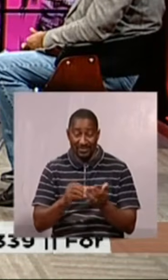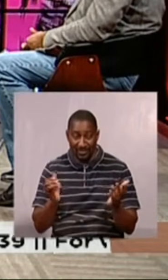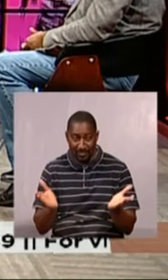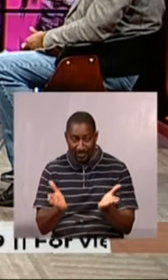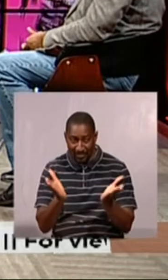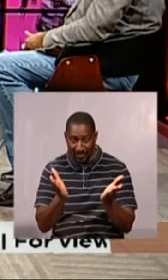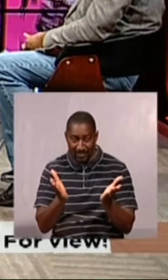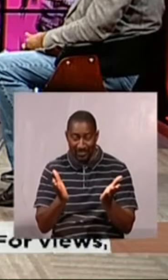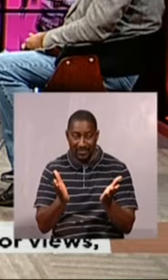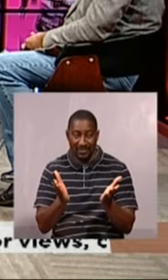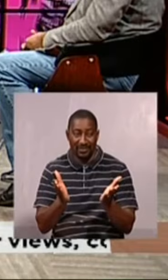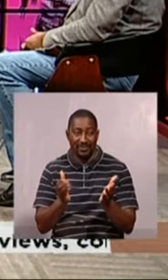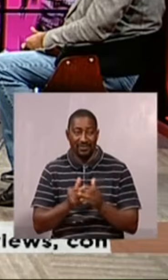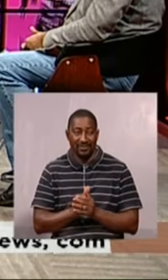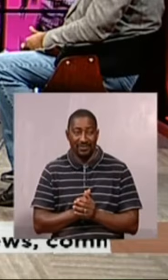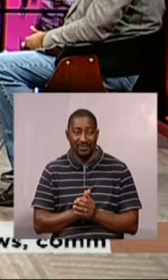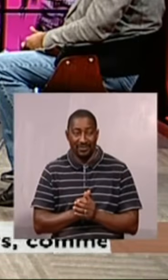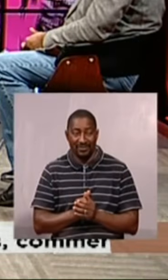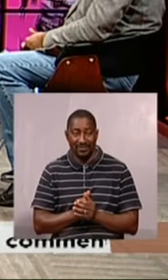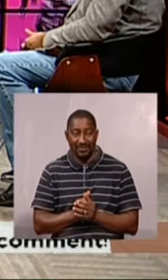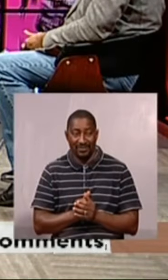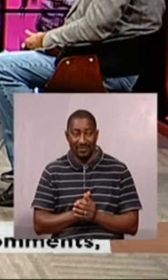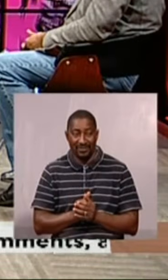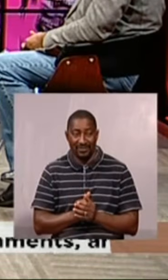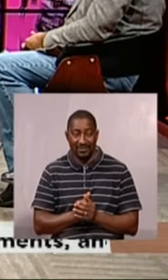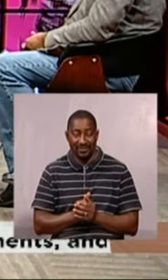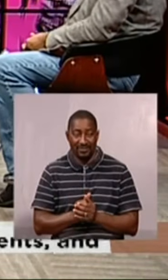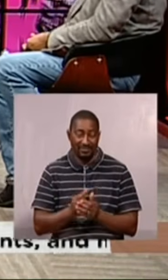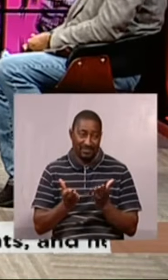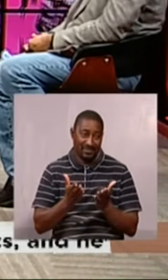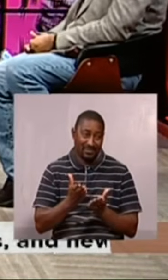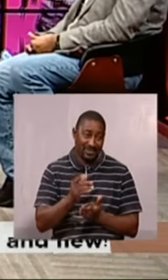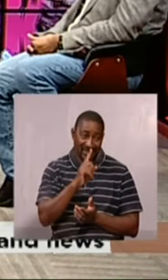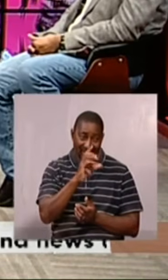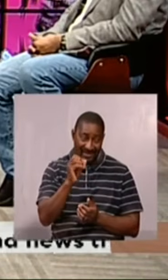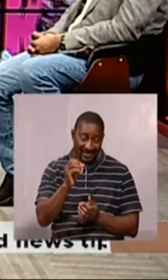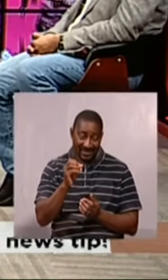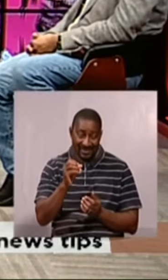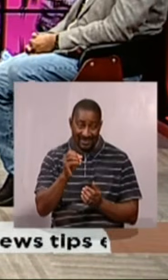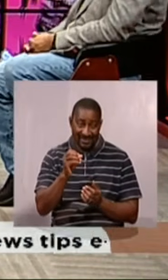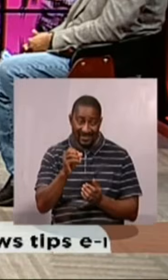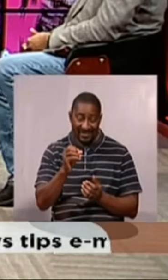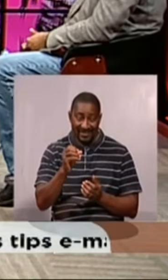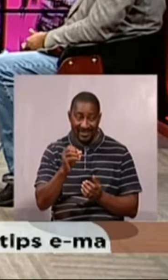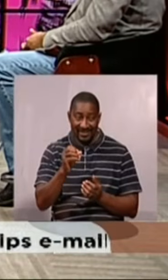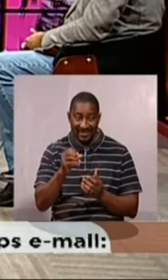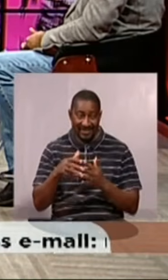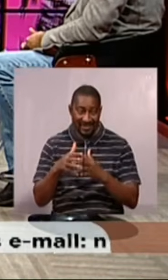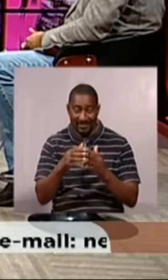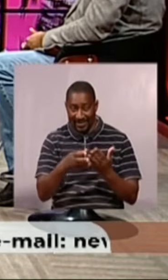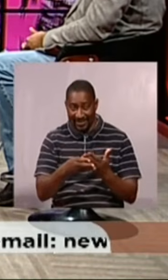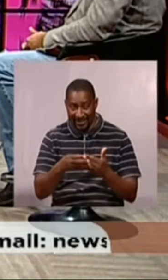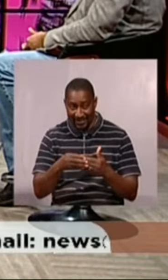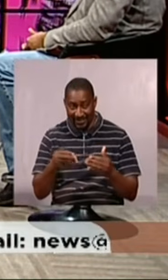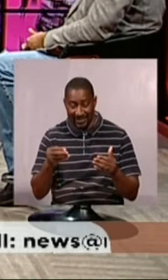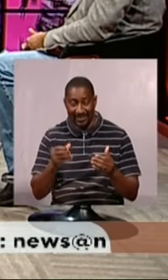that costs us a sponsored ad for as little as $10.99 US, you need to live up to that. And when I said before, authenticity, if we